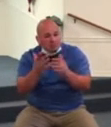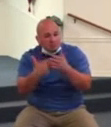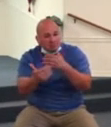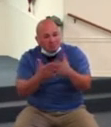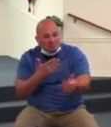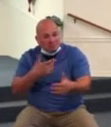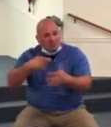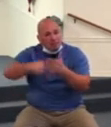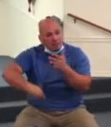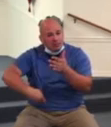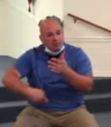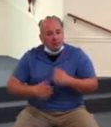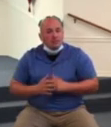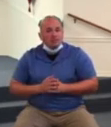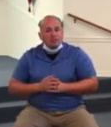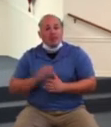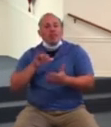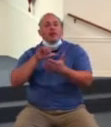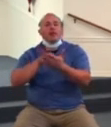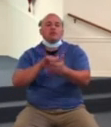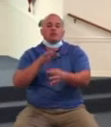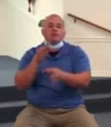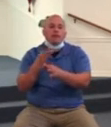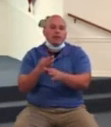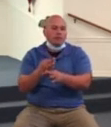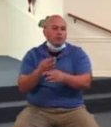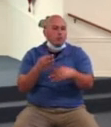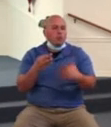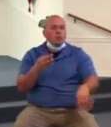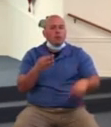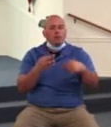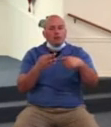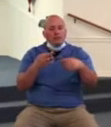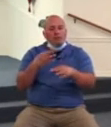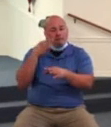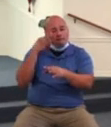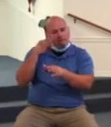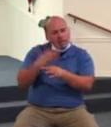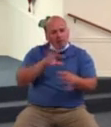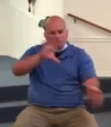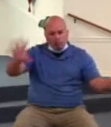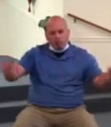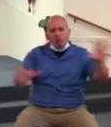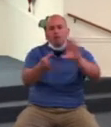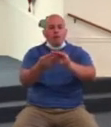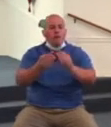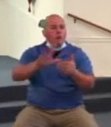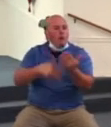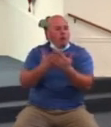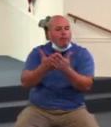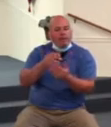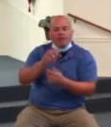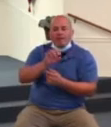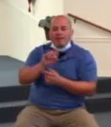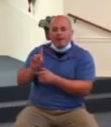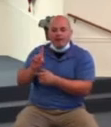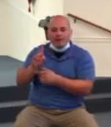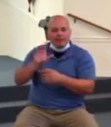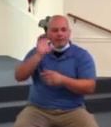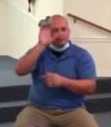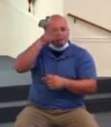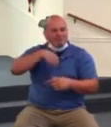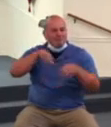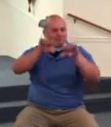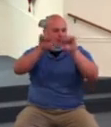And that's what faith looks like in all its odd shapes. It always looks like the decision to